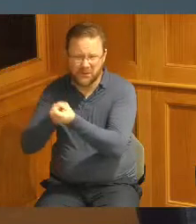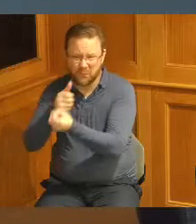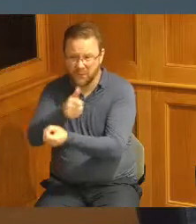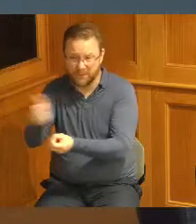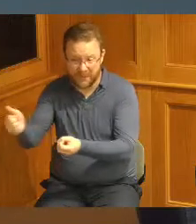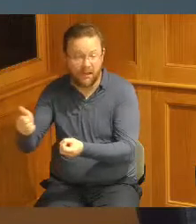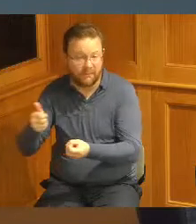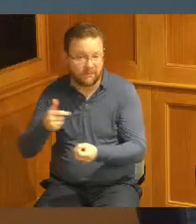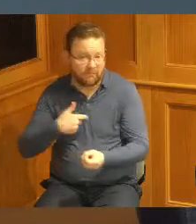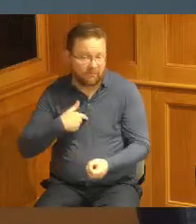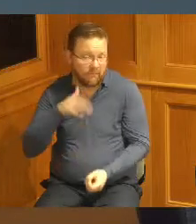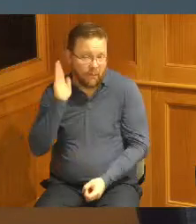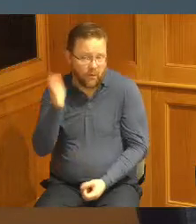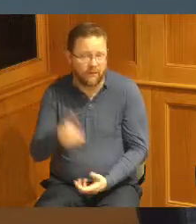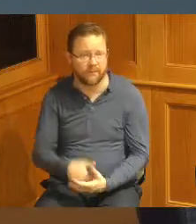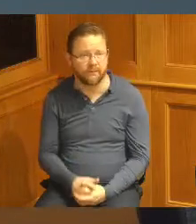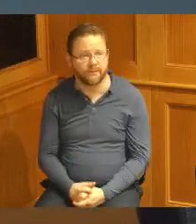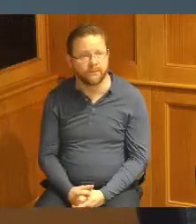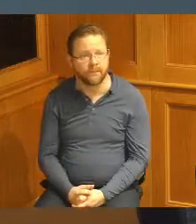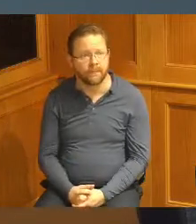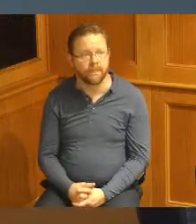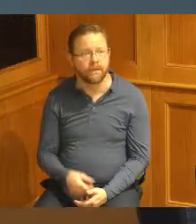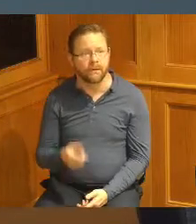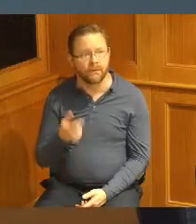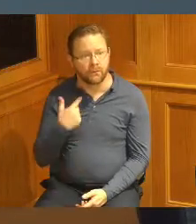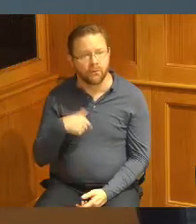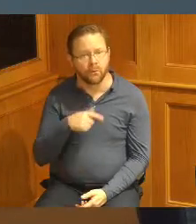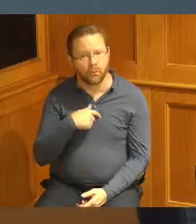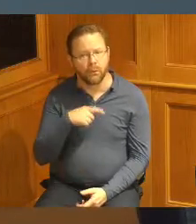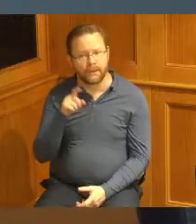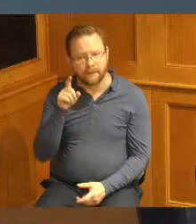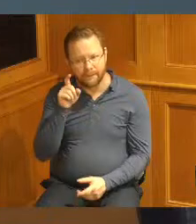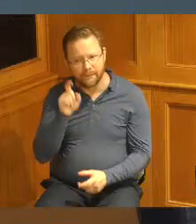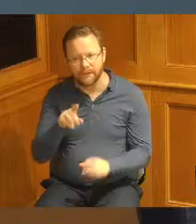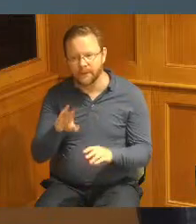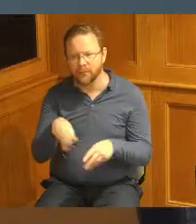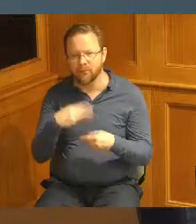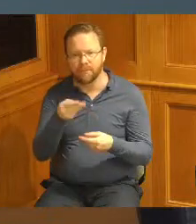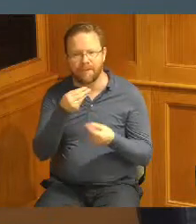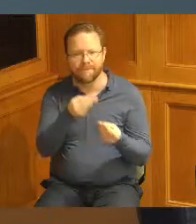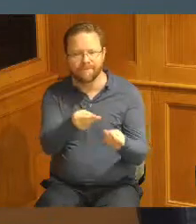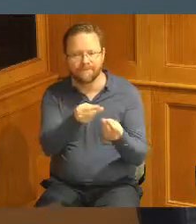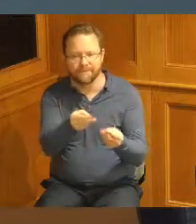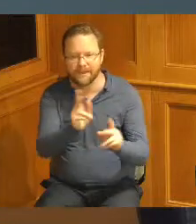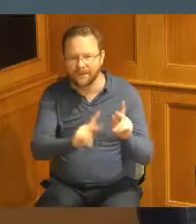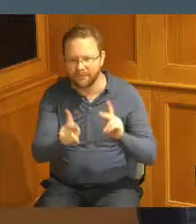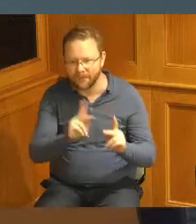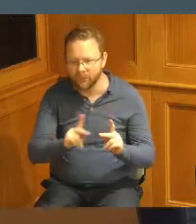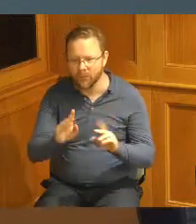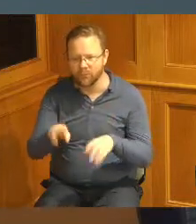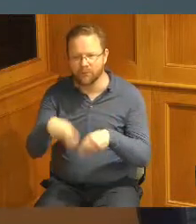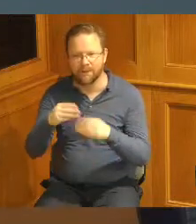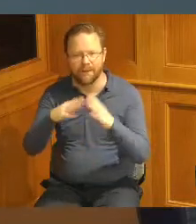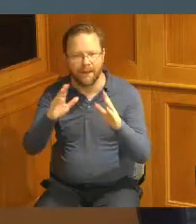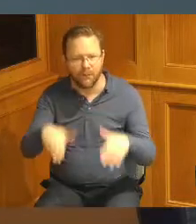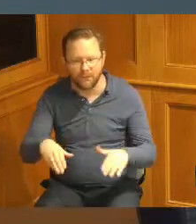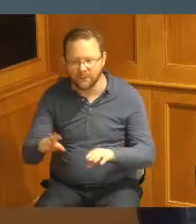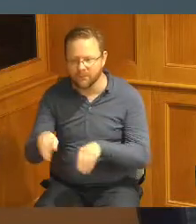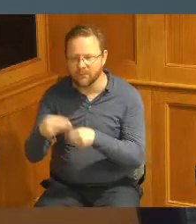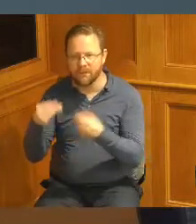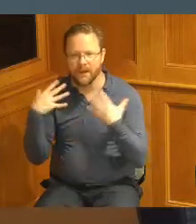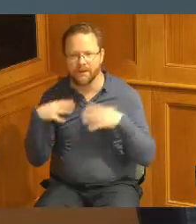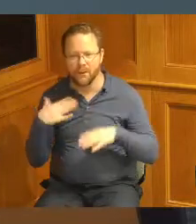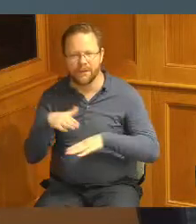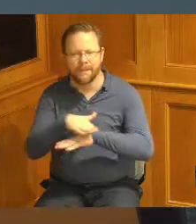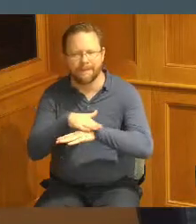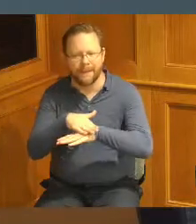I would do so. As long as we're doing enough to feed our people, to house our people, to clothe our people, and